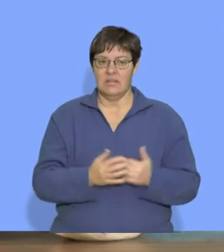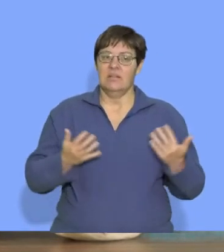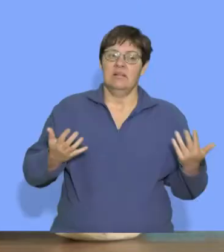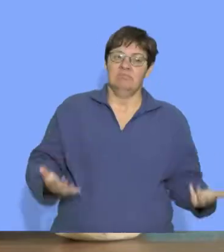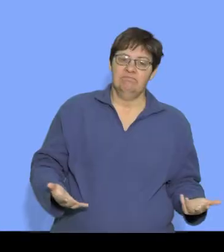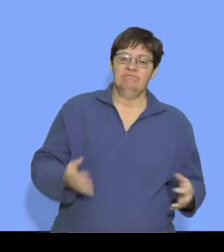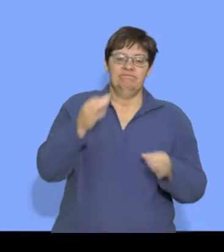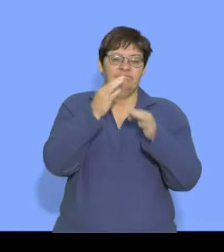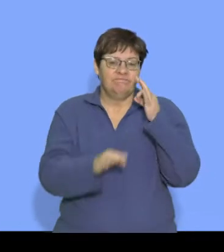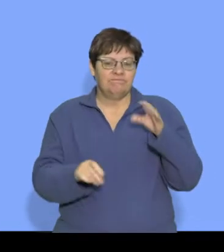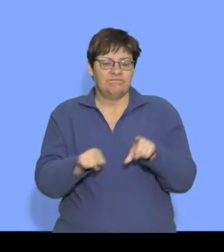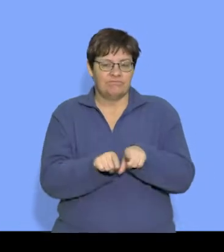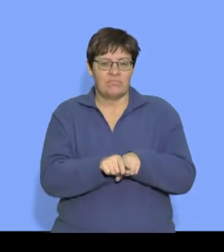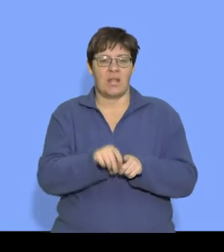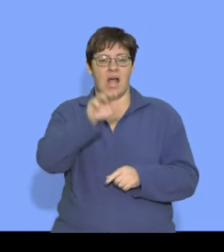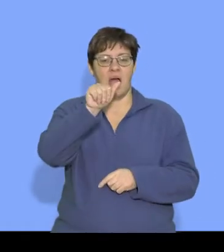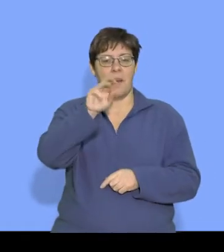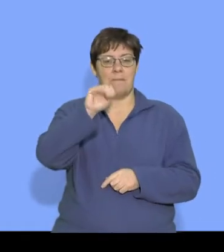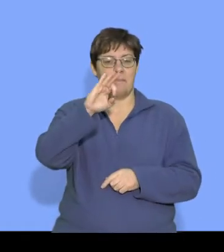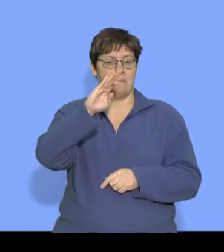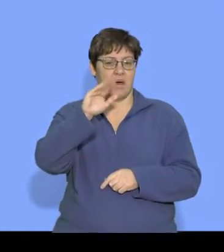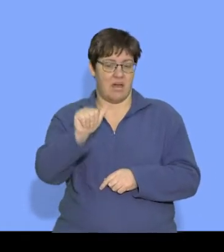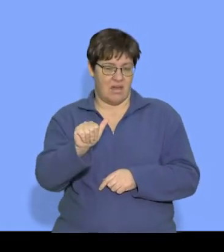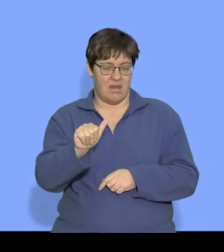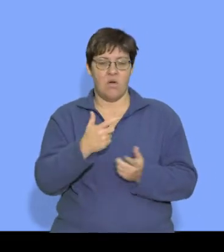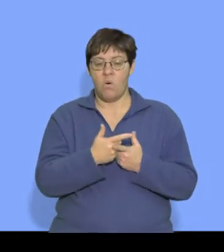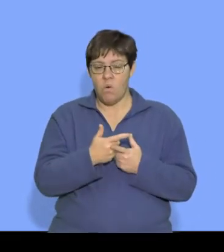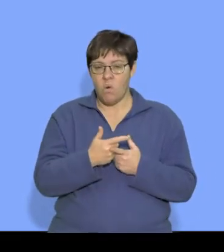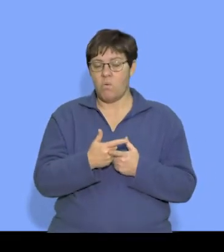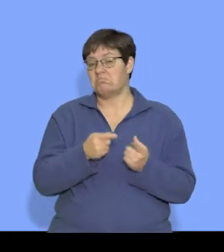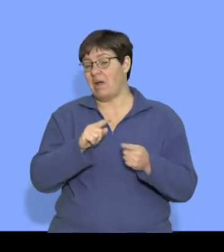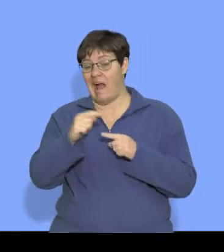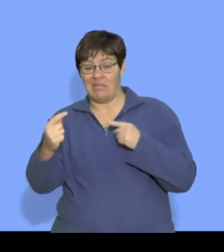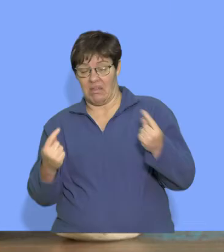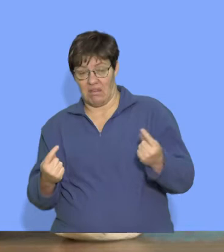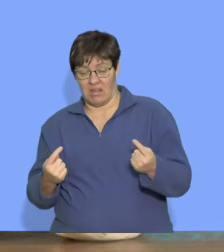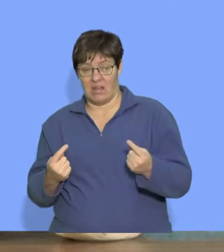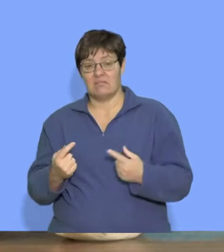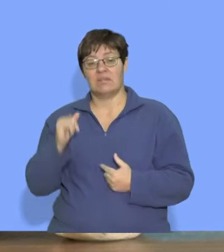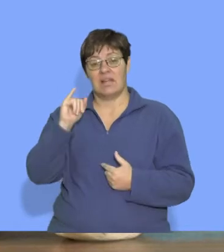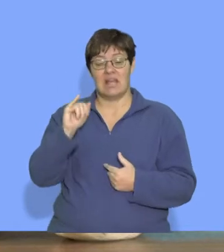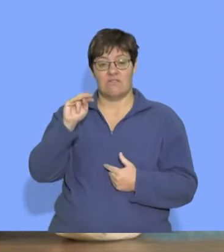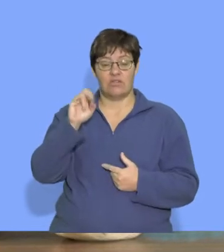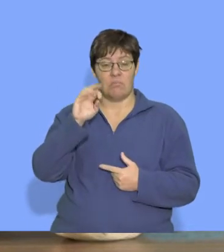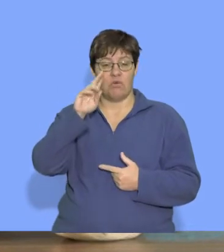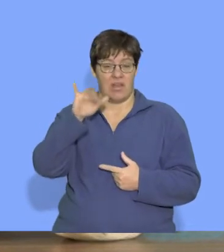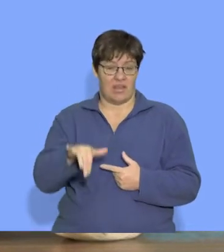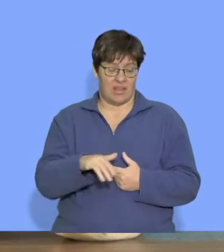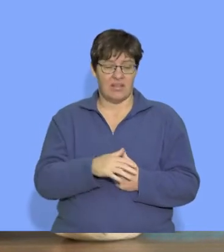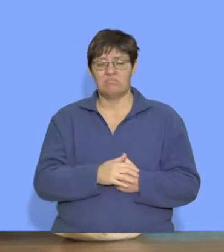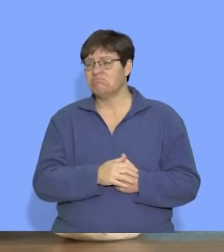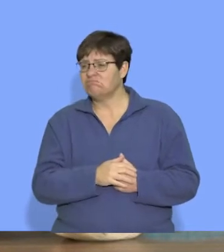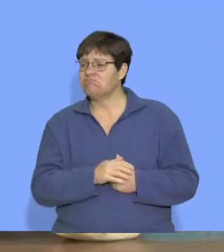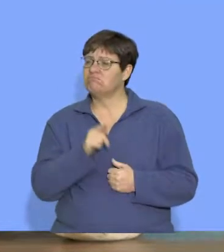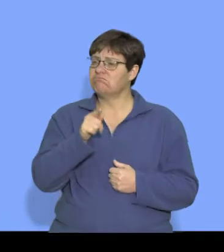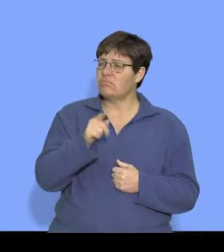about simple organisms like amoebas or even some of your invertebrates, how do they access food? So